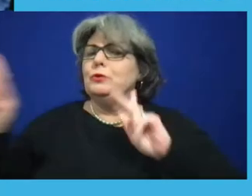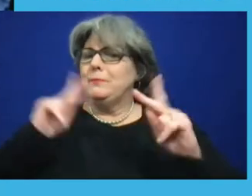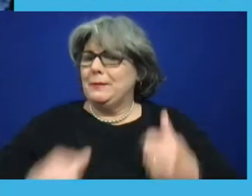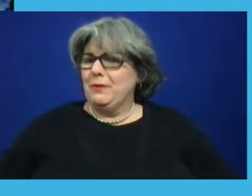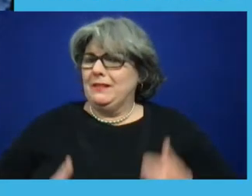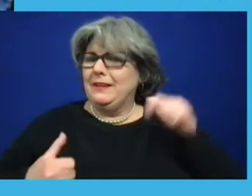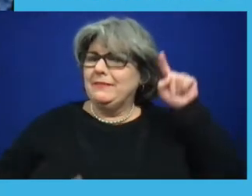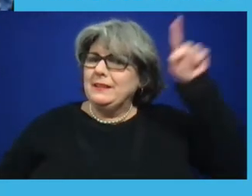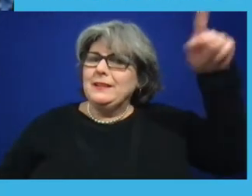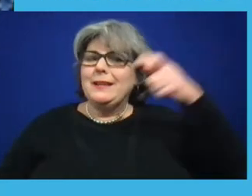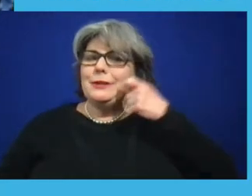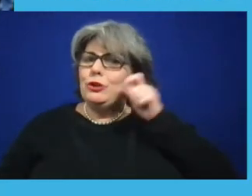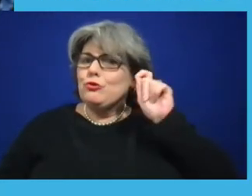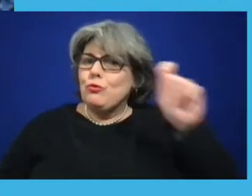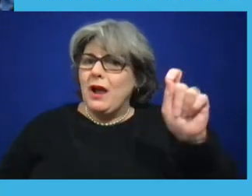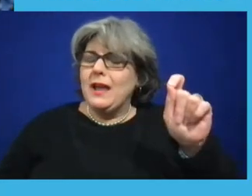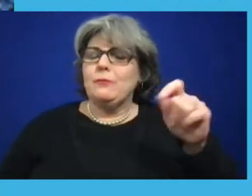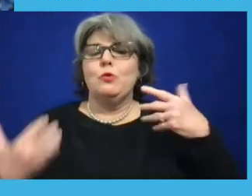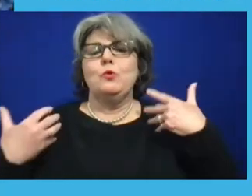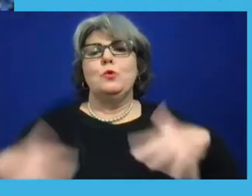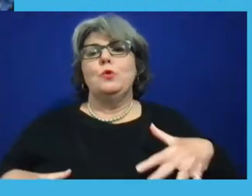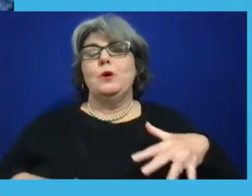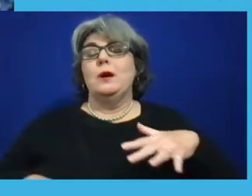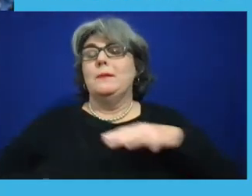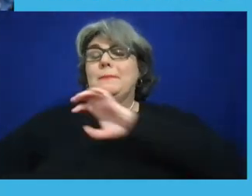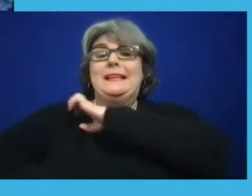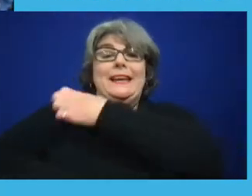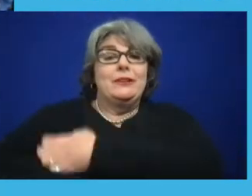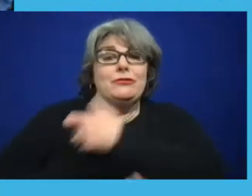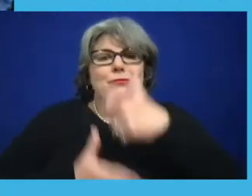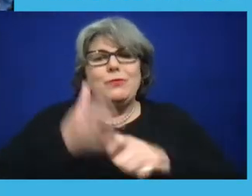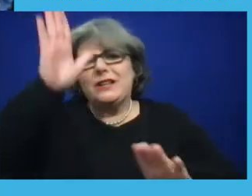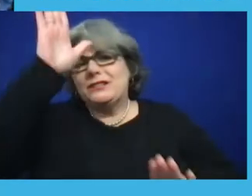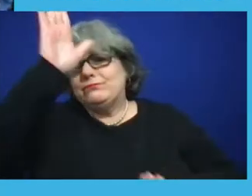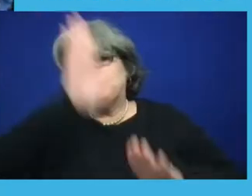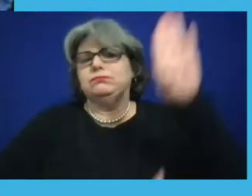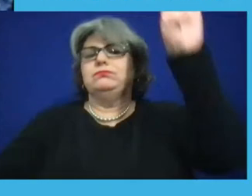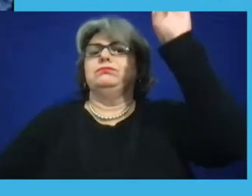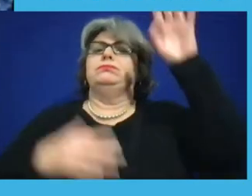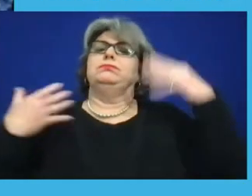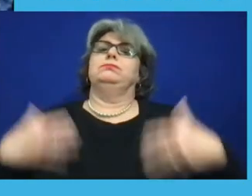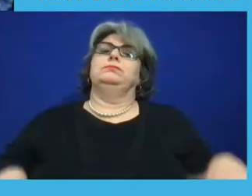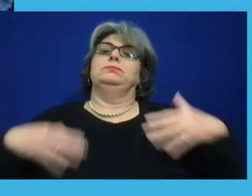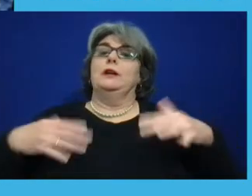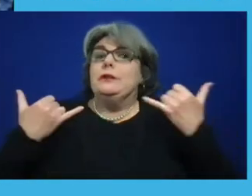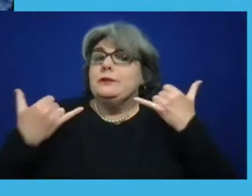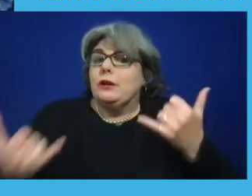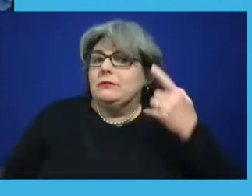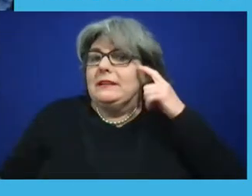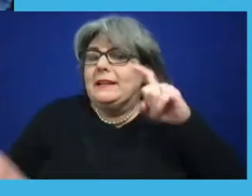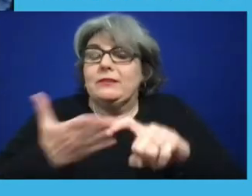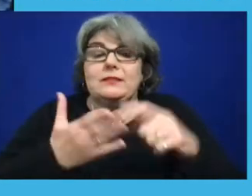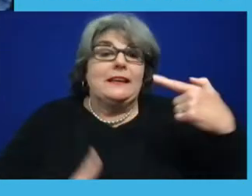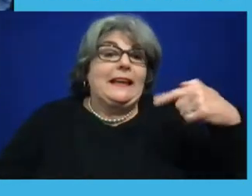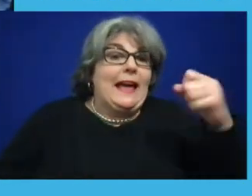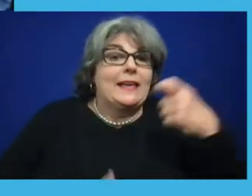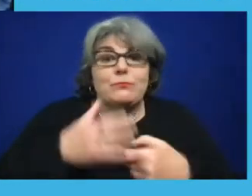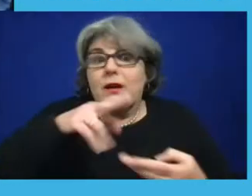engaging in incredible cruelty towards the people of Ukraine, but it also sent energy prices through the